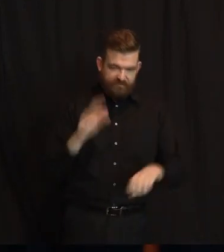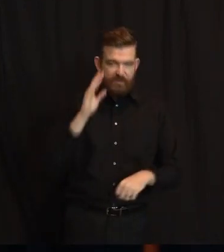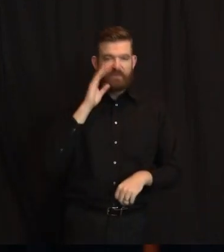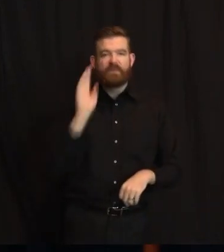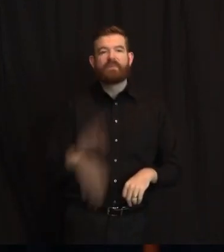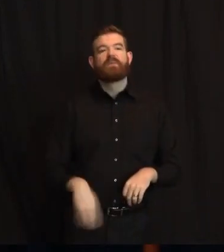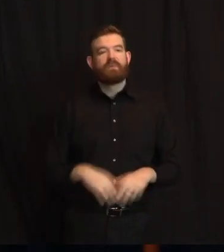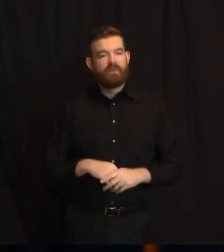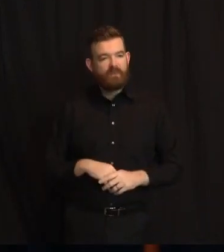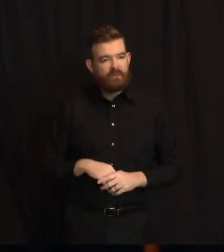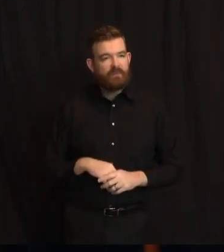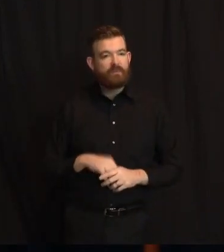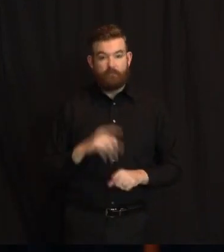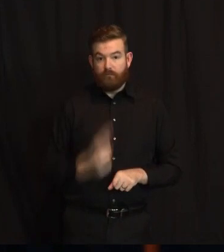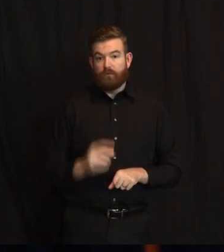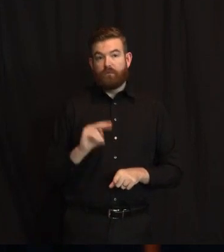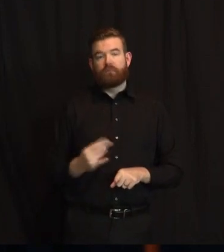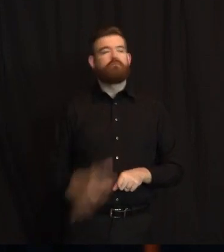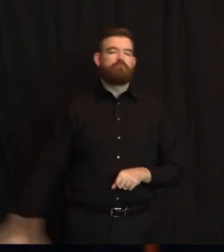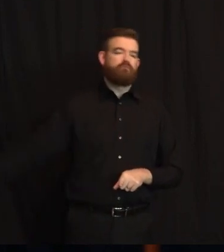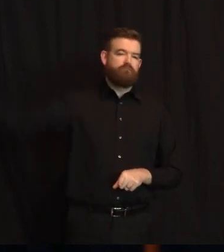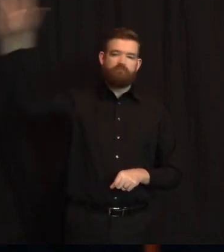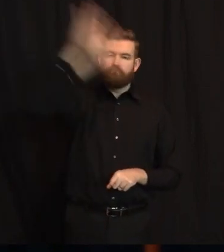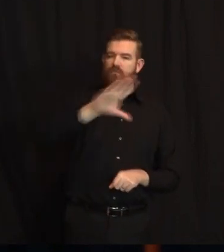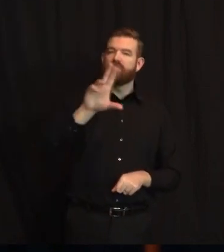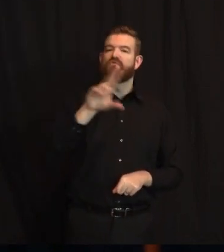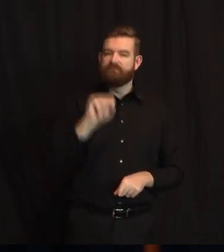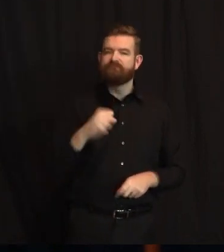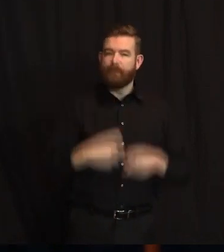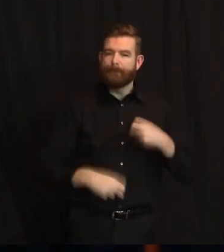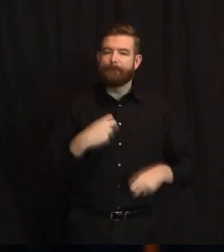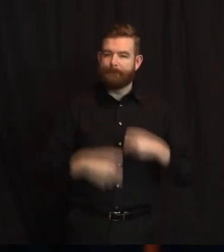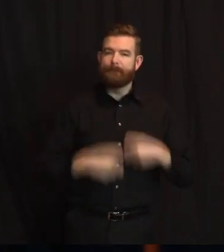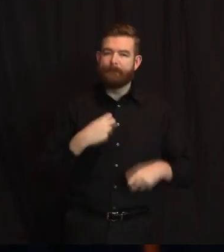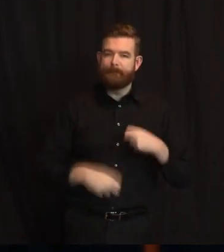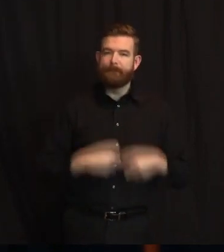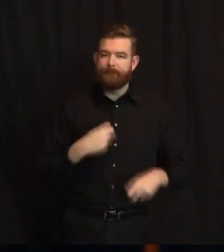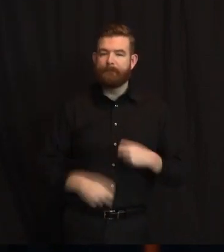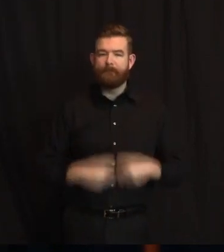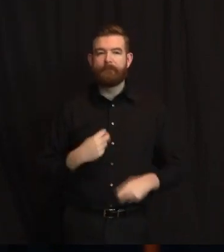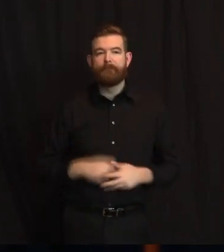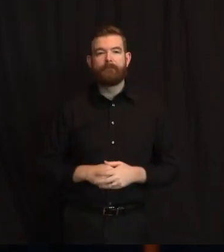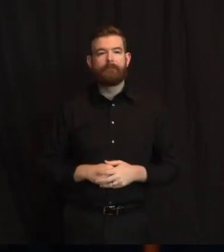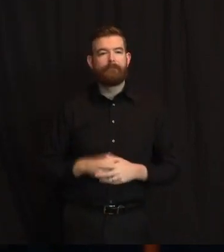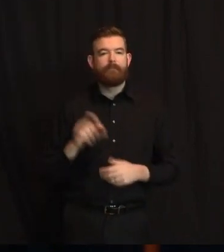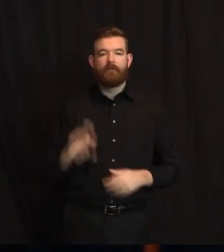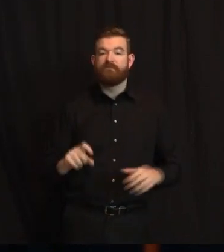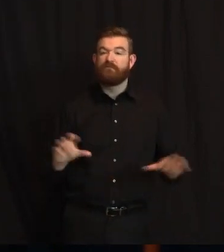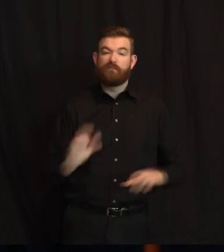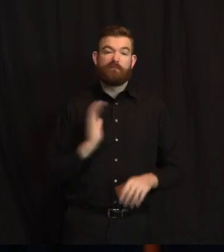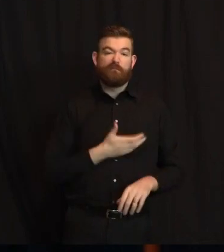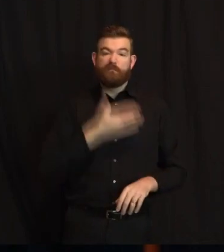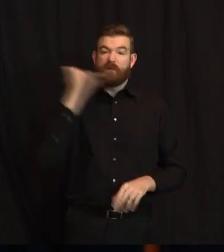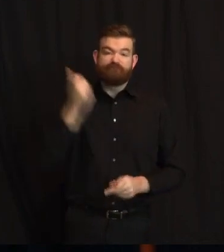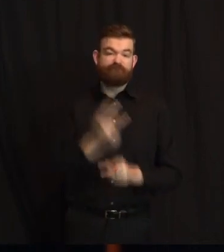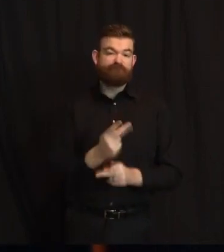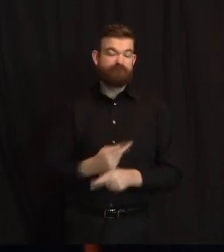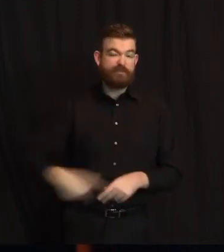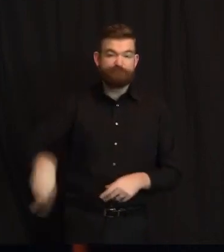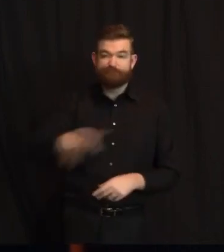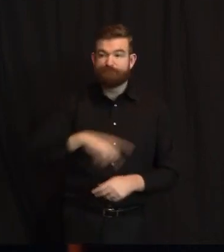issue, it's a national issue. And we just have to take care of them as best we can. The question on